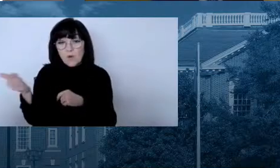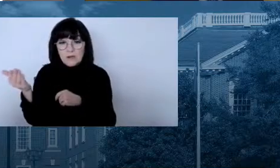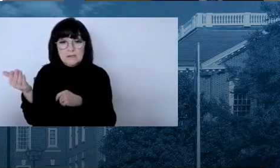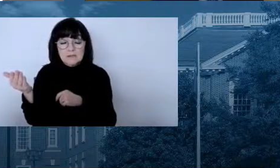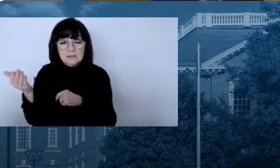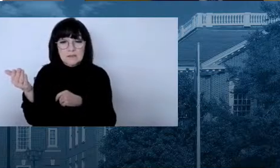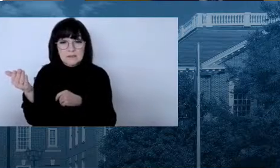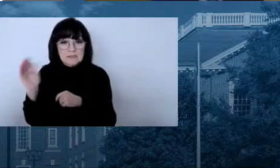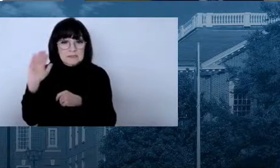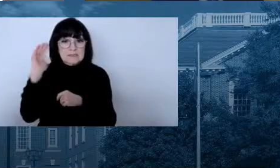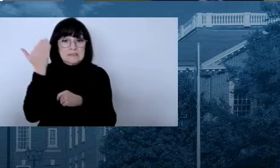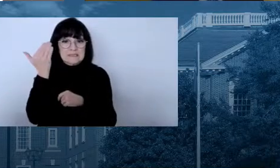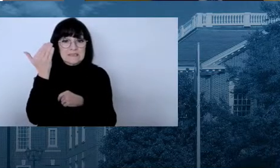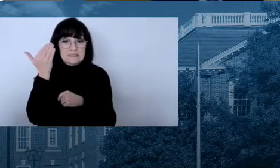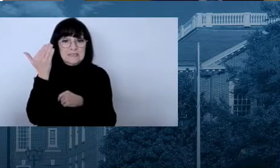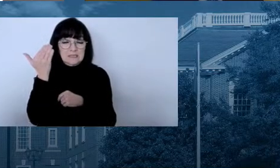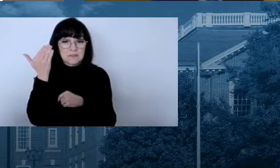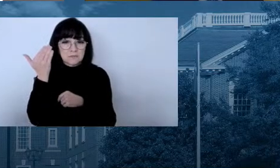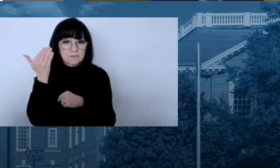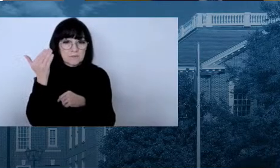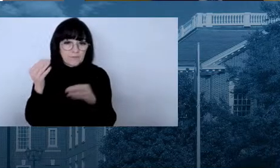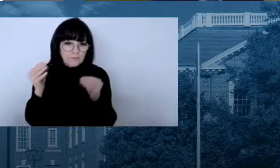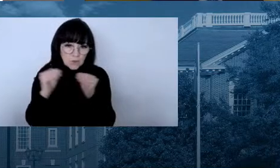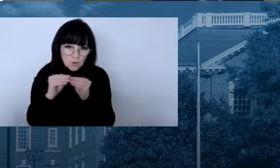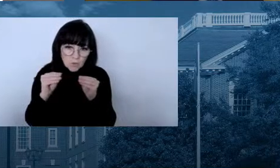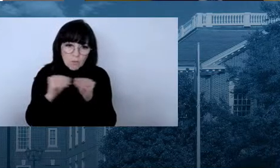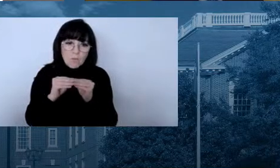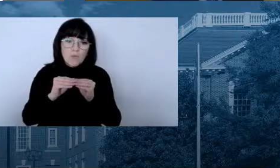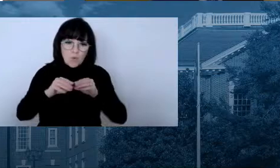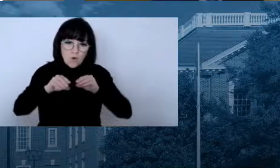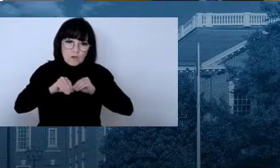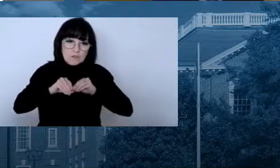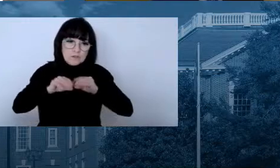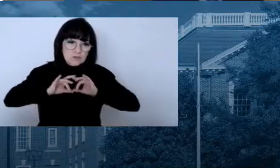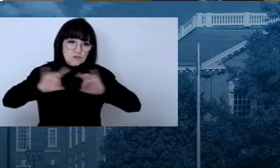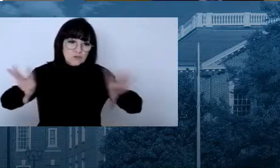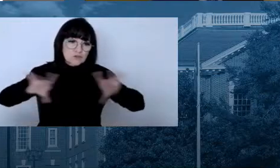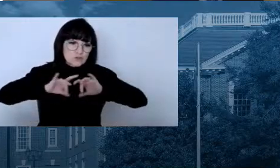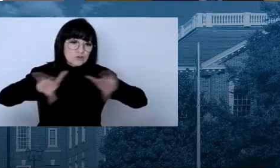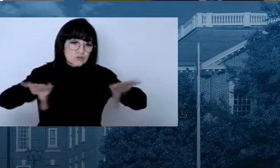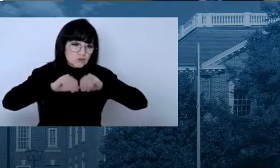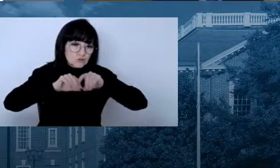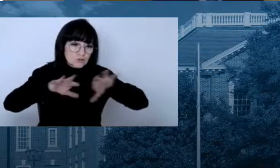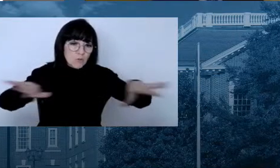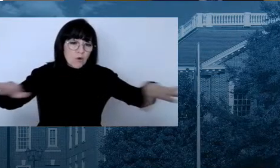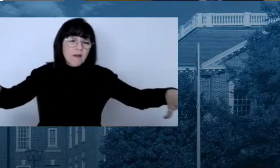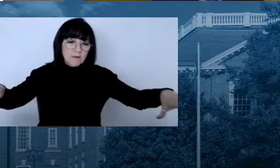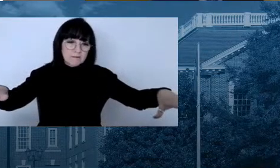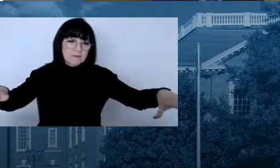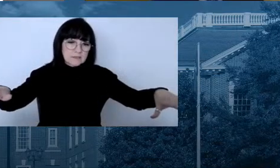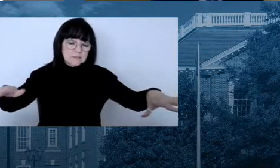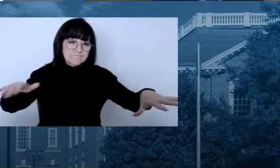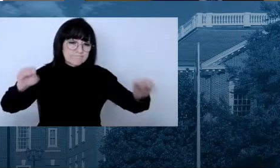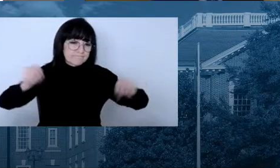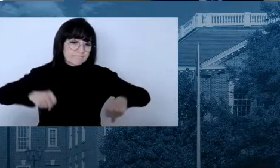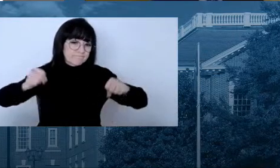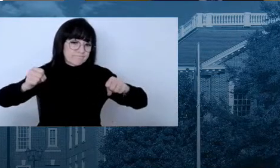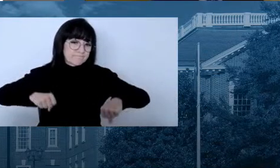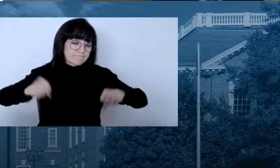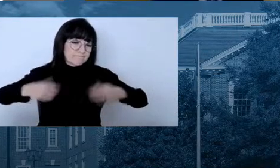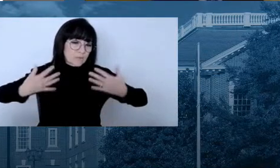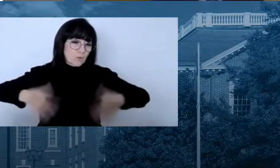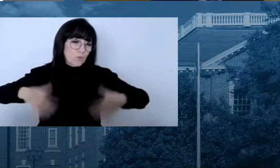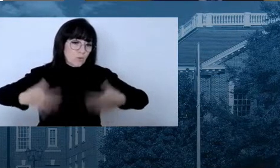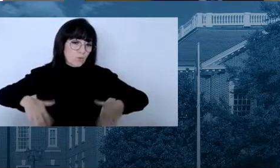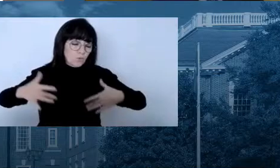appears to be more virulent and more transmissible, as you've said, and we're very worried that it'll run through